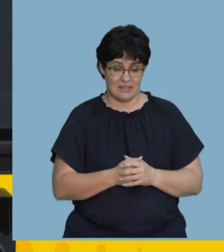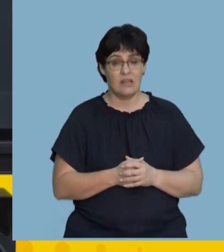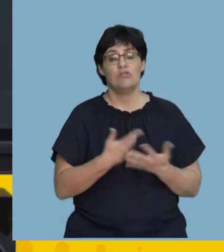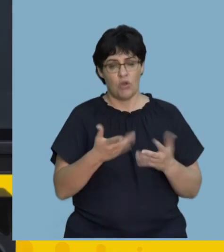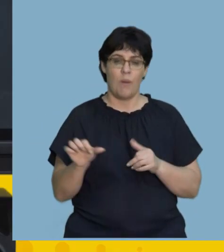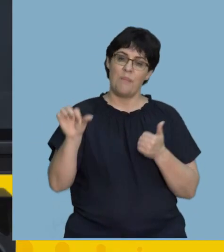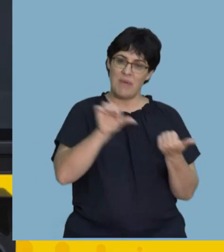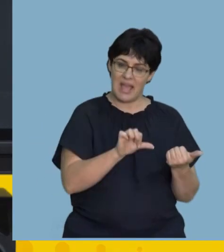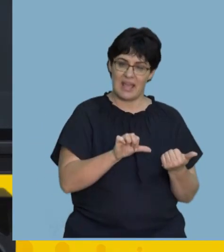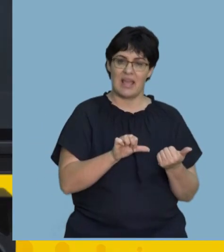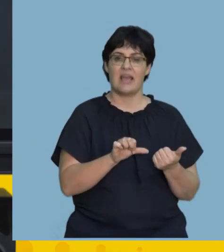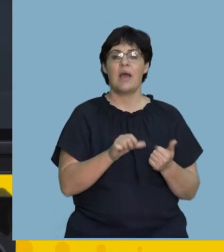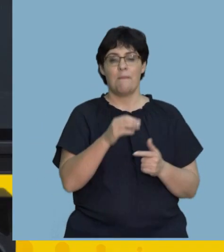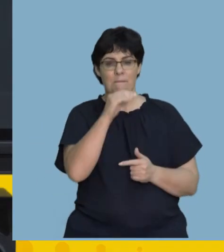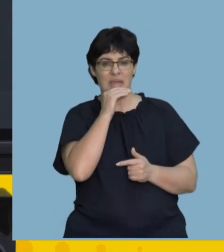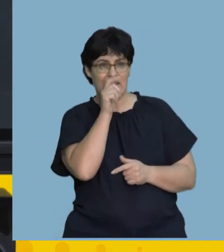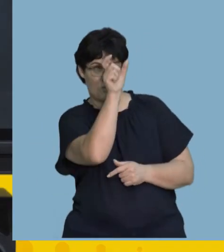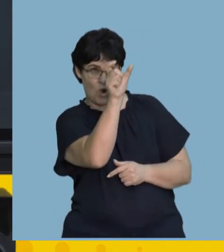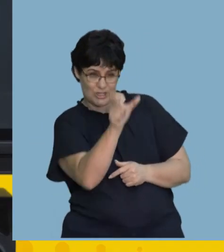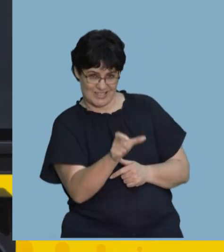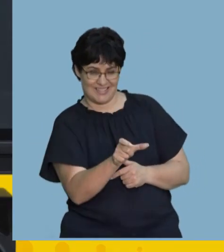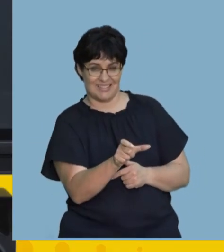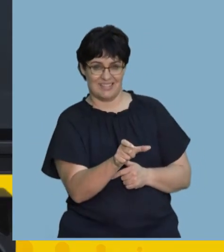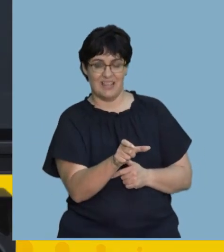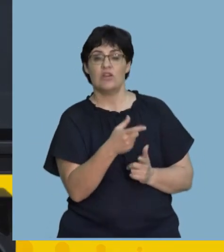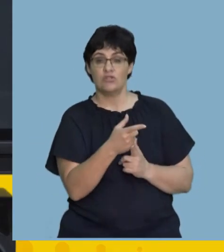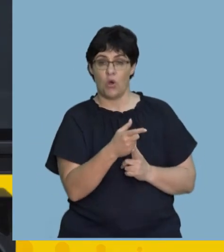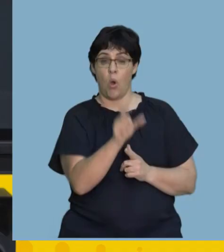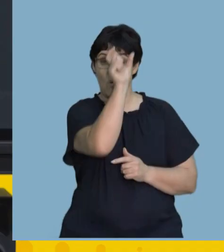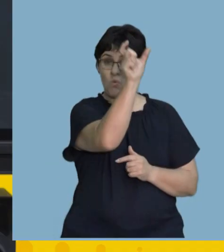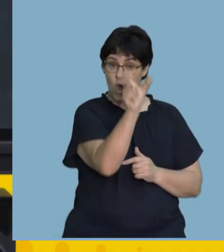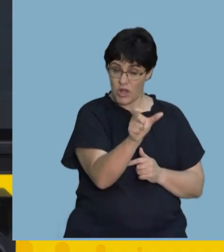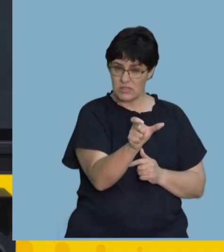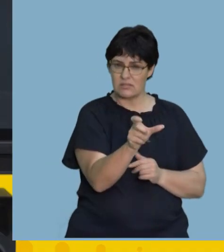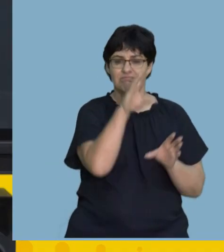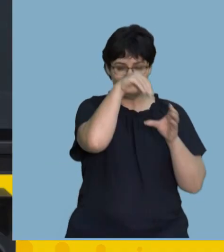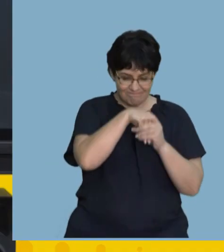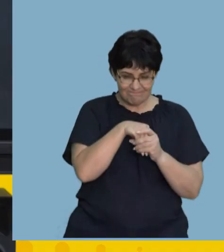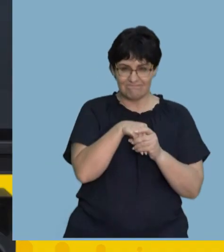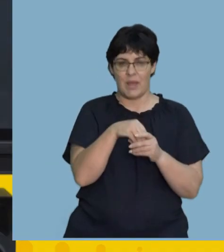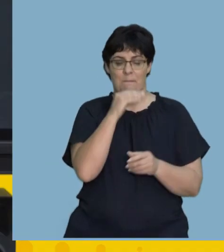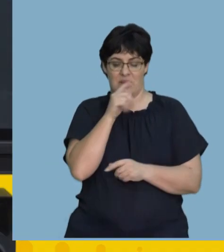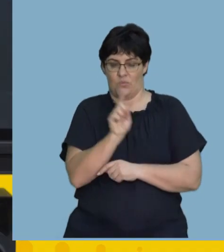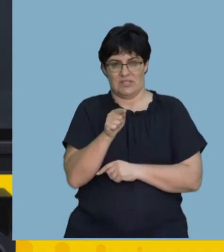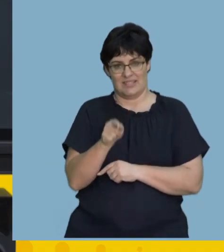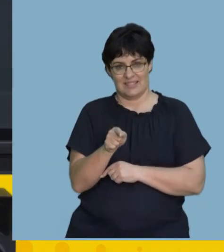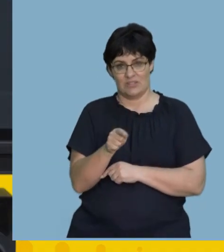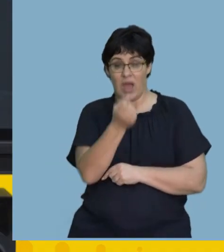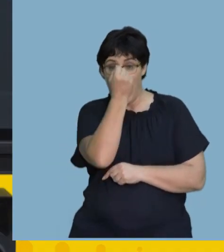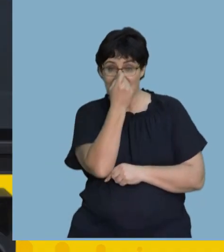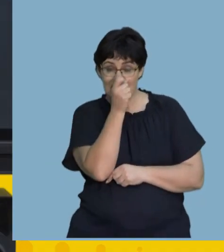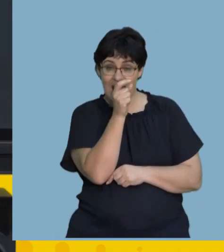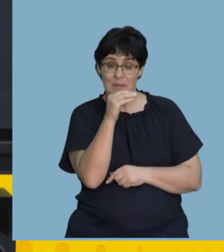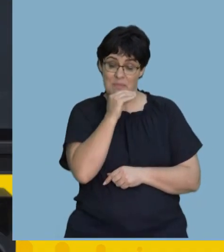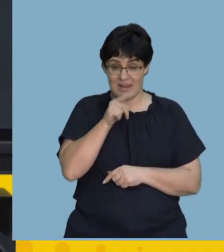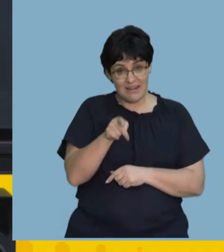your definitions. So the terminology is in the definitions. So understanding the definition is